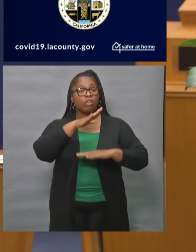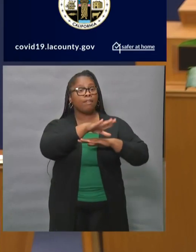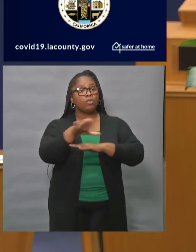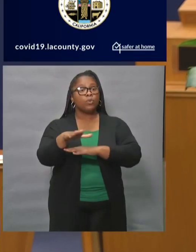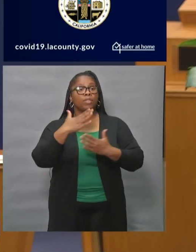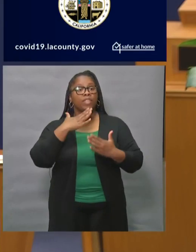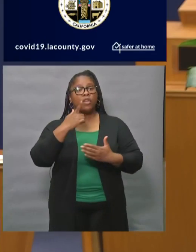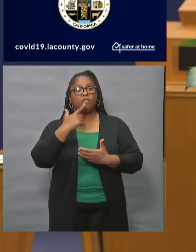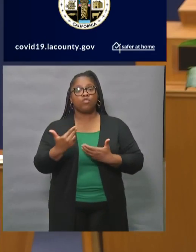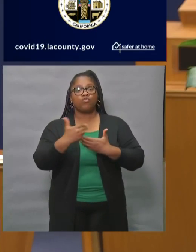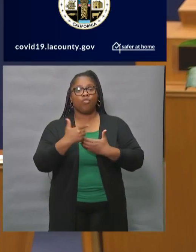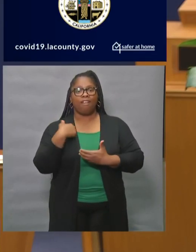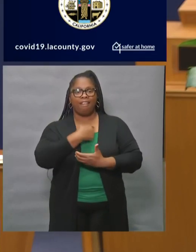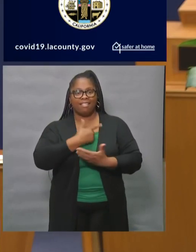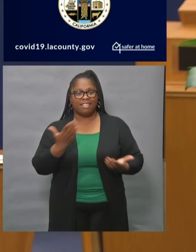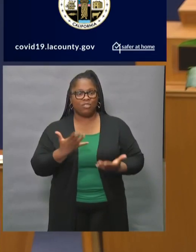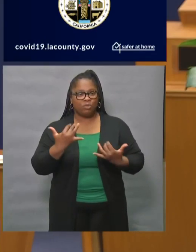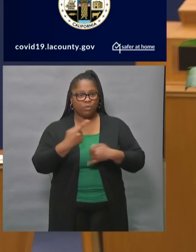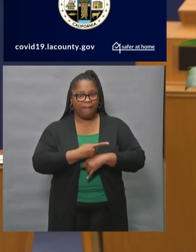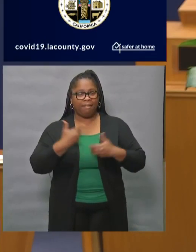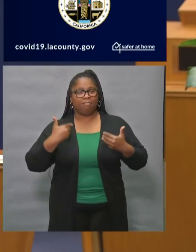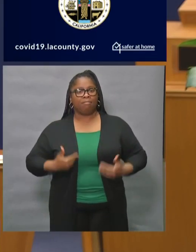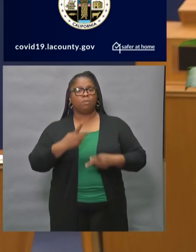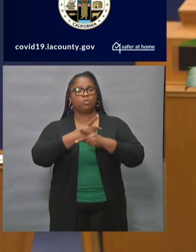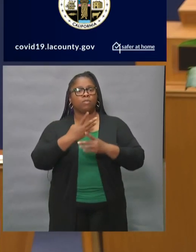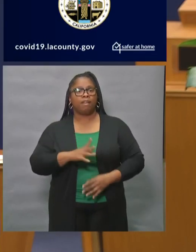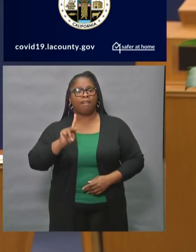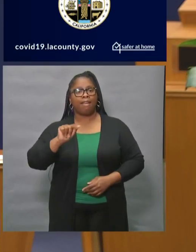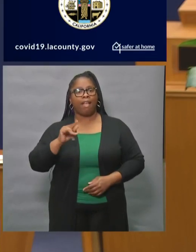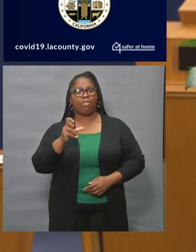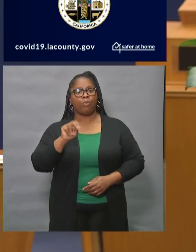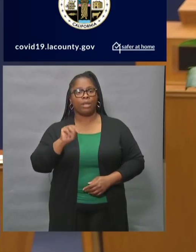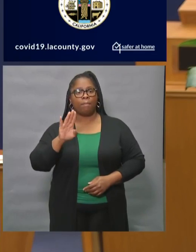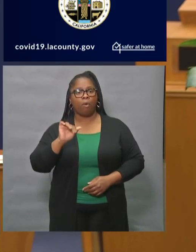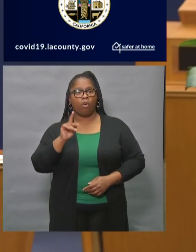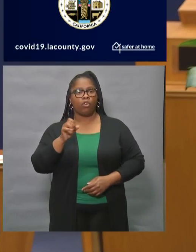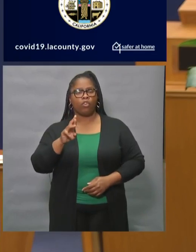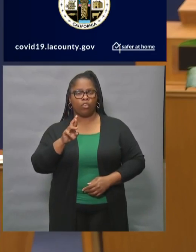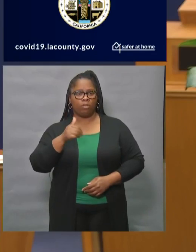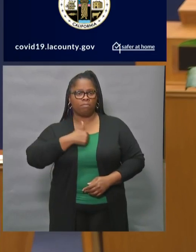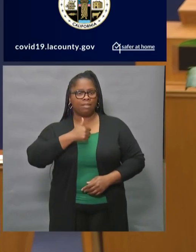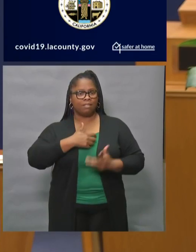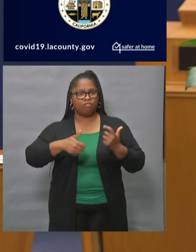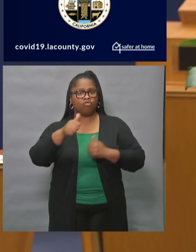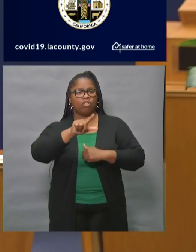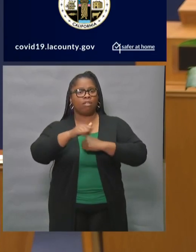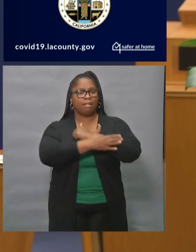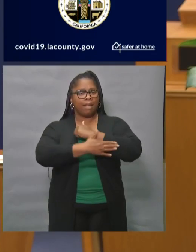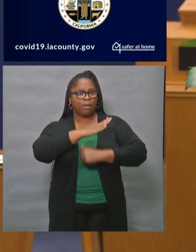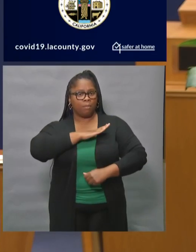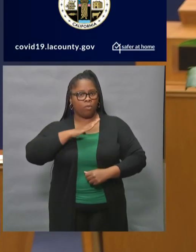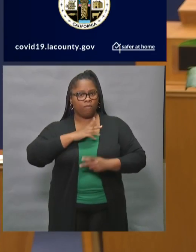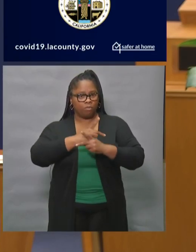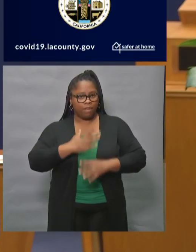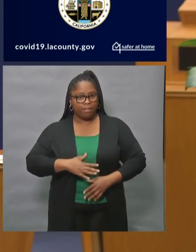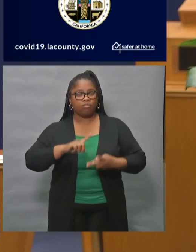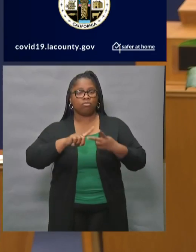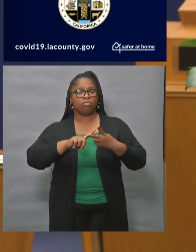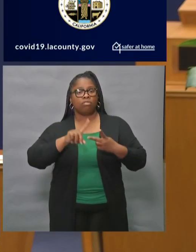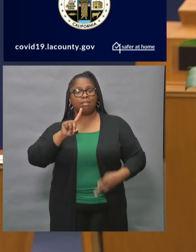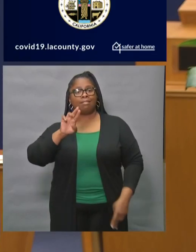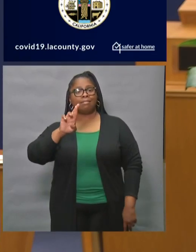for joining us here today. I'm Supervisor Kathryn Barger, Chair of the Los Angeles County Board of Supervisors. Dr. Christina Galley, Director of the